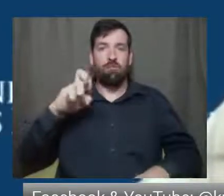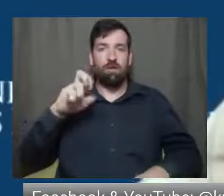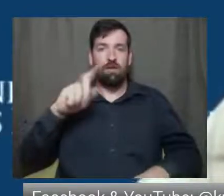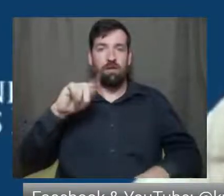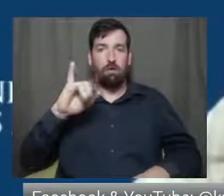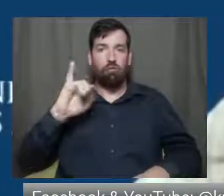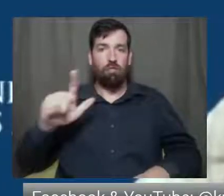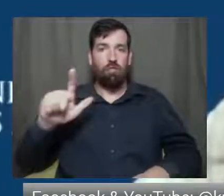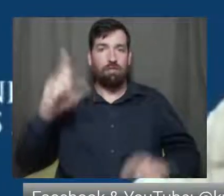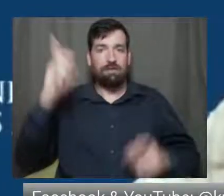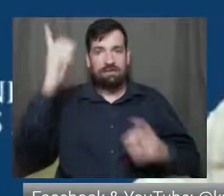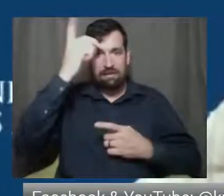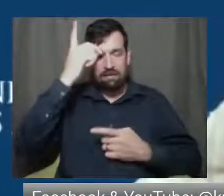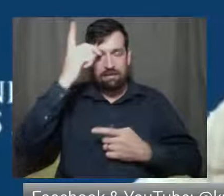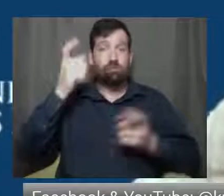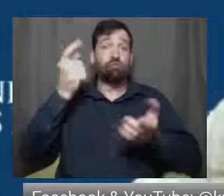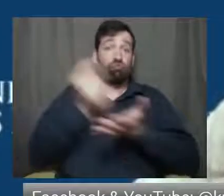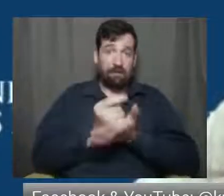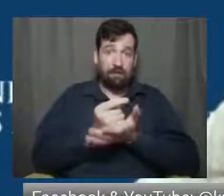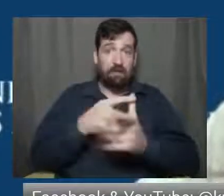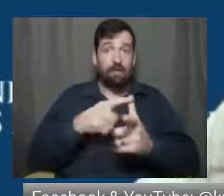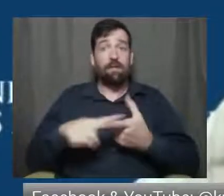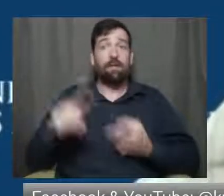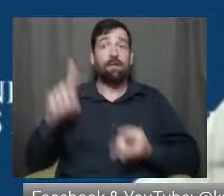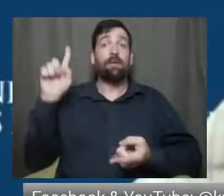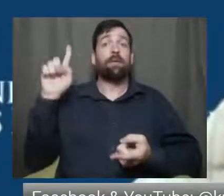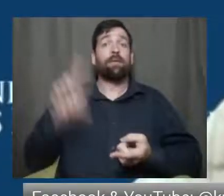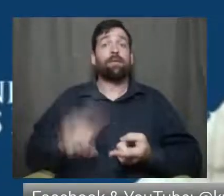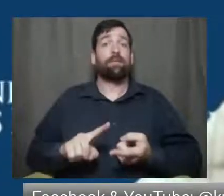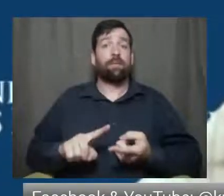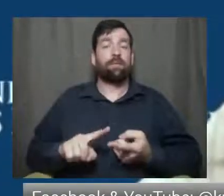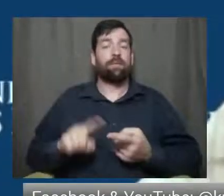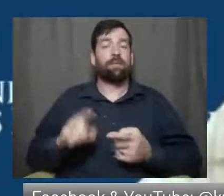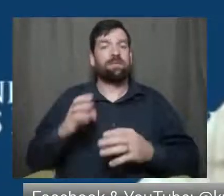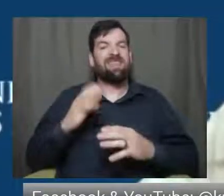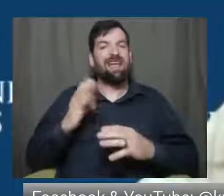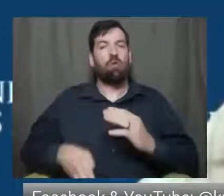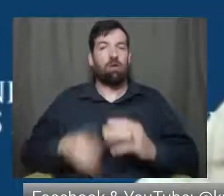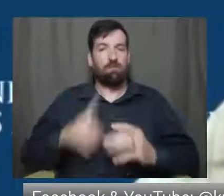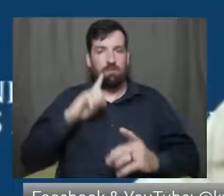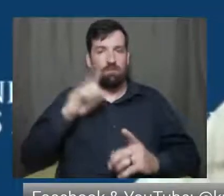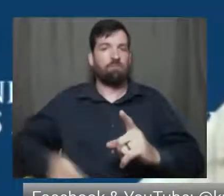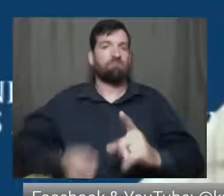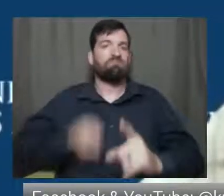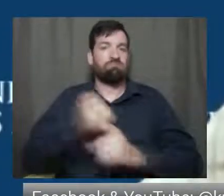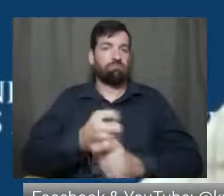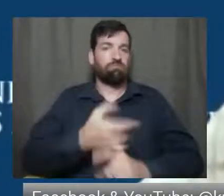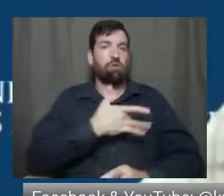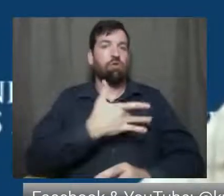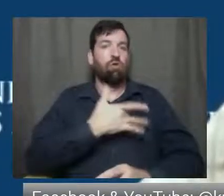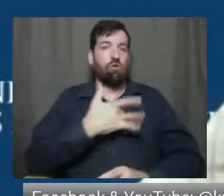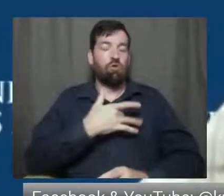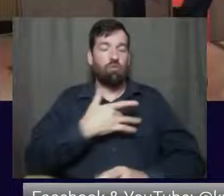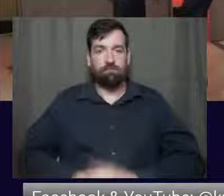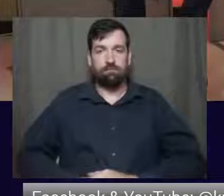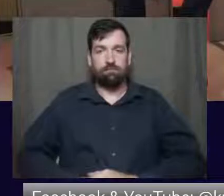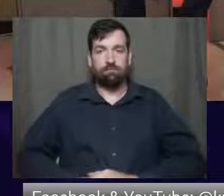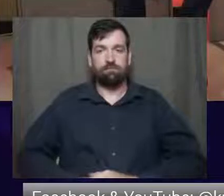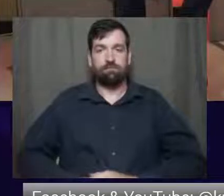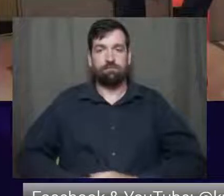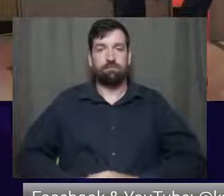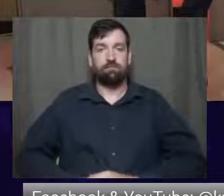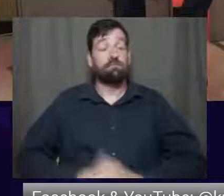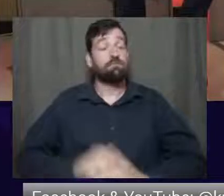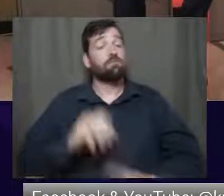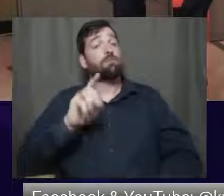then decrease the outcomes on their cardiac and their overall health. Dr. Sheldon, I know you